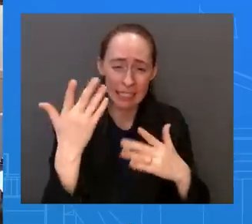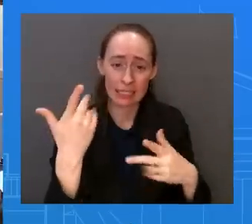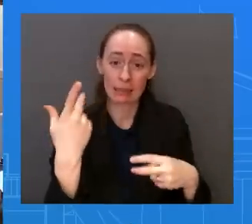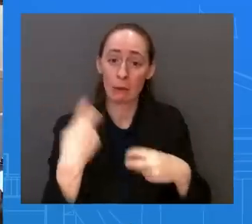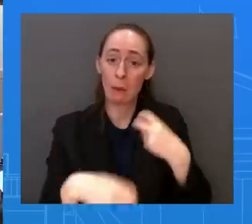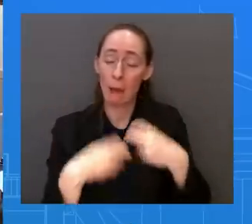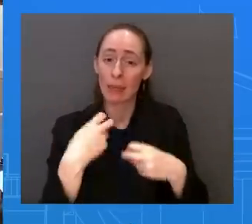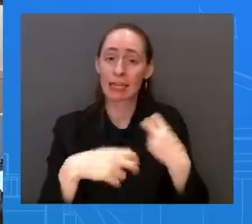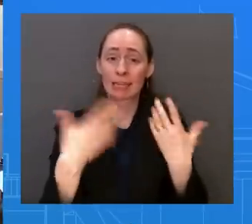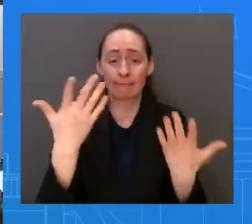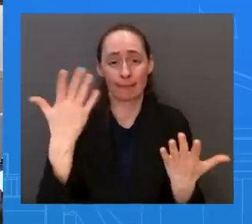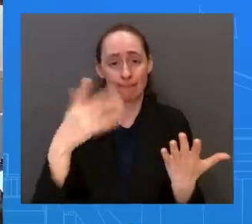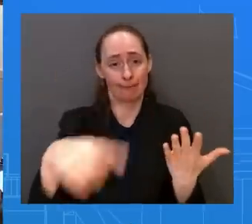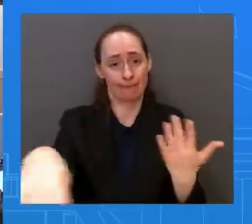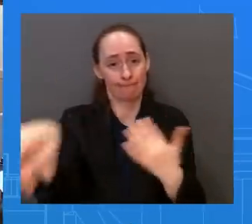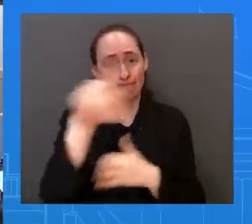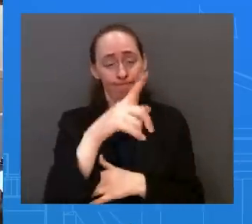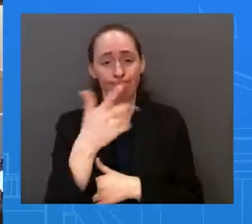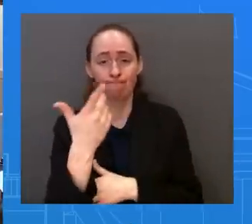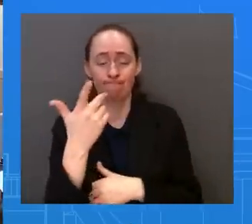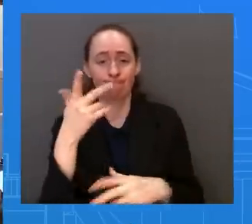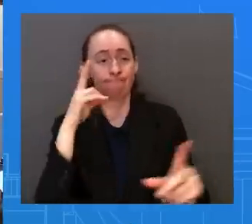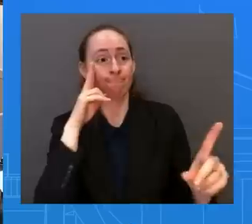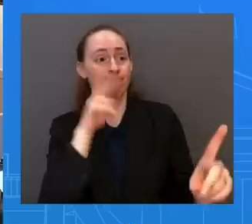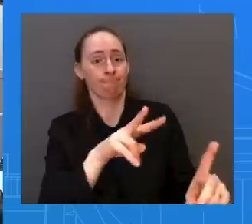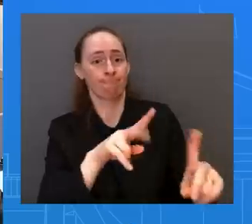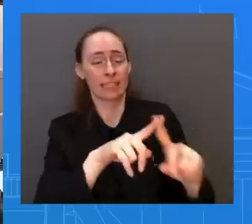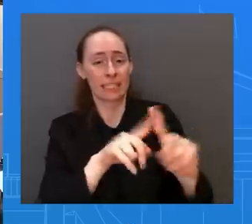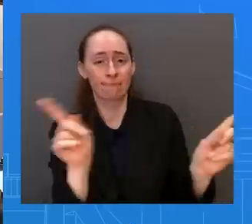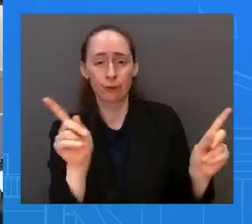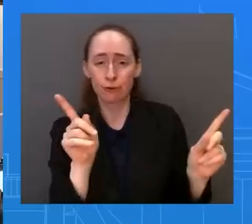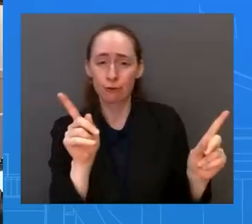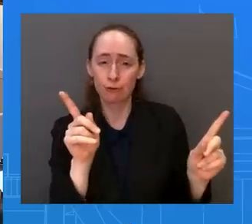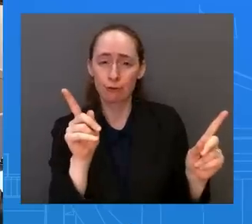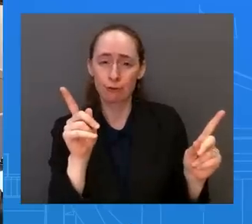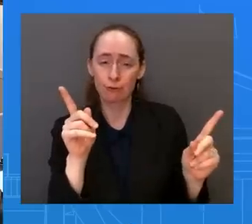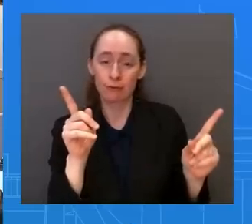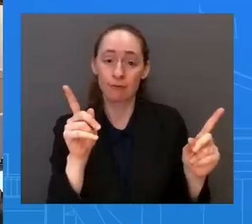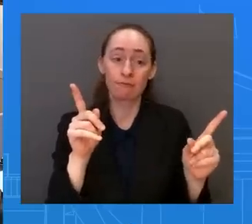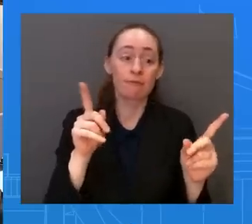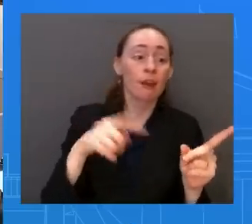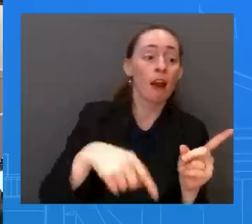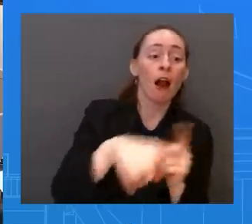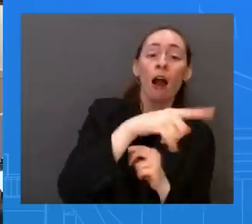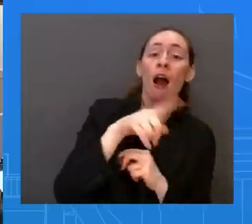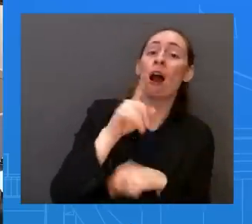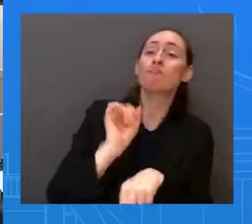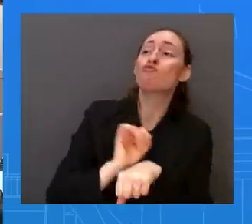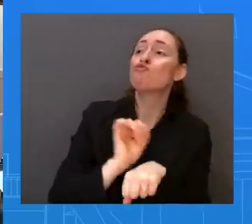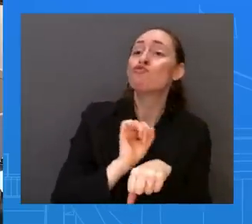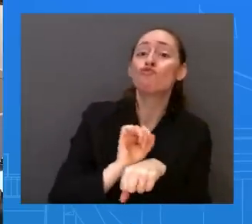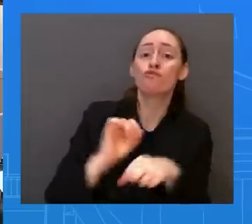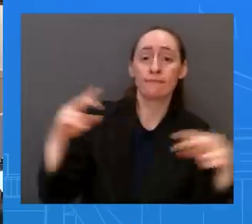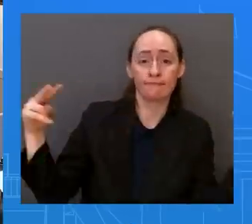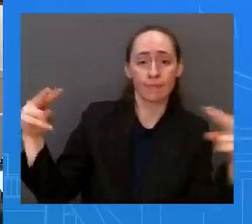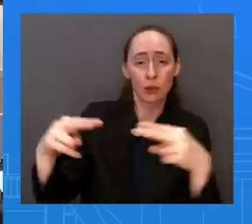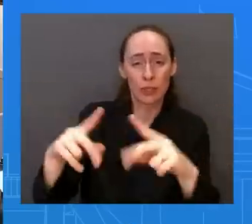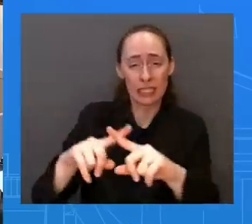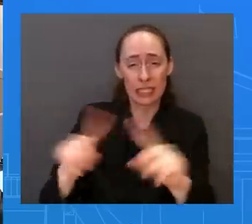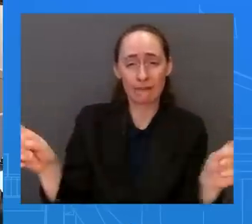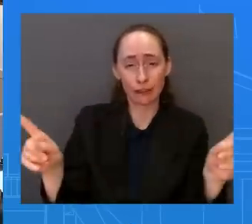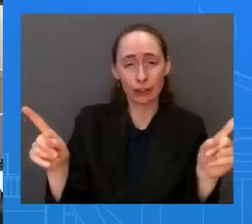and weekly basis when they're having to meet their obligations? Is there a perception gap on inflation